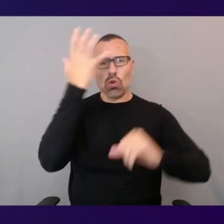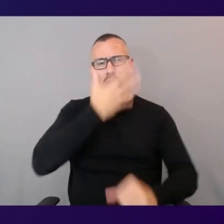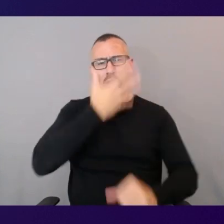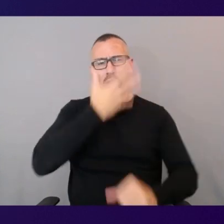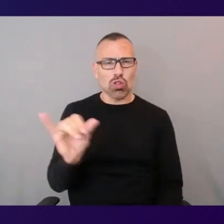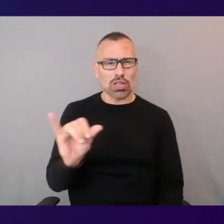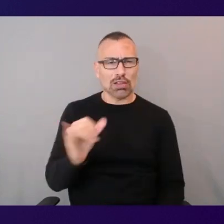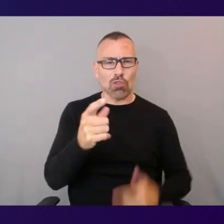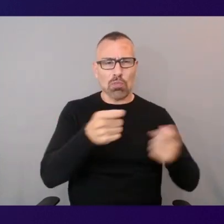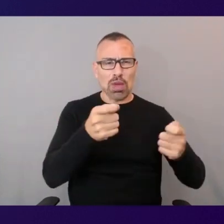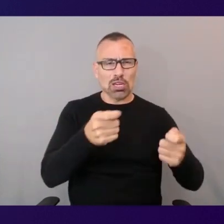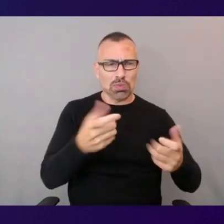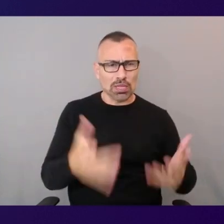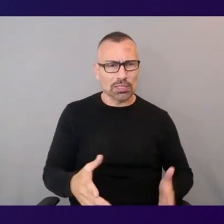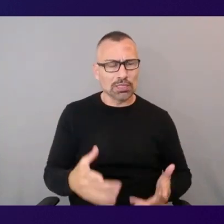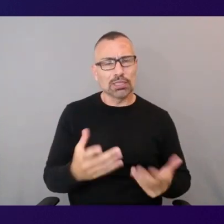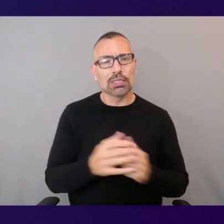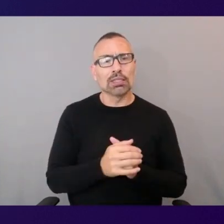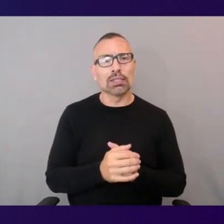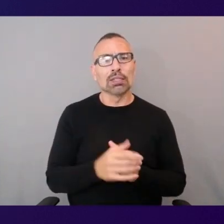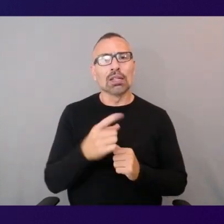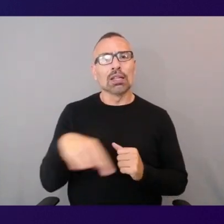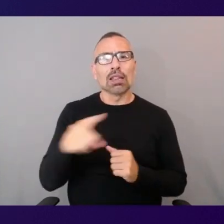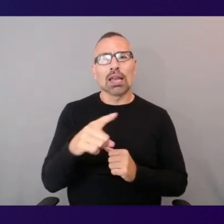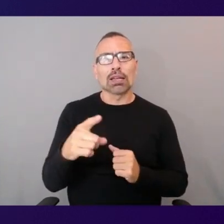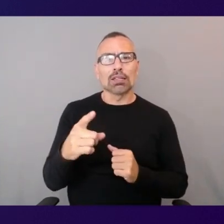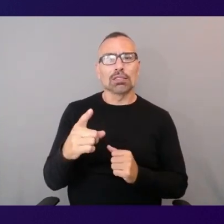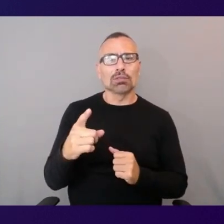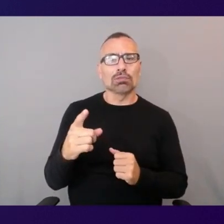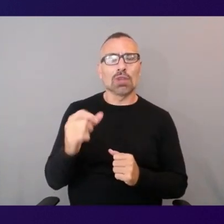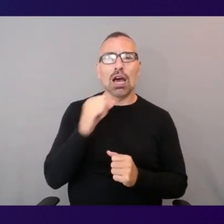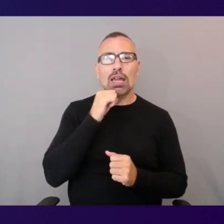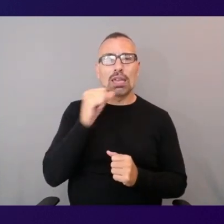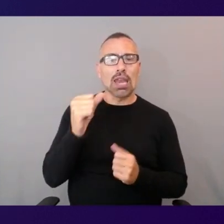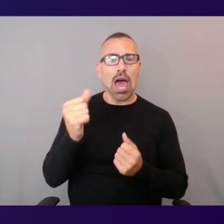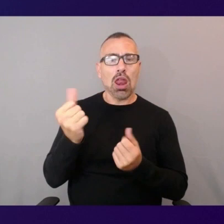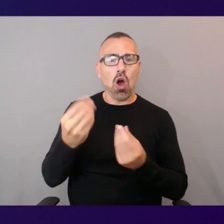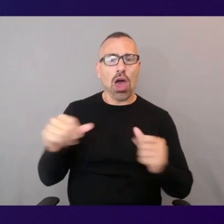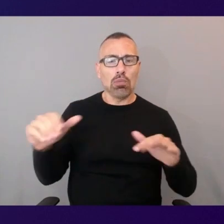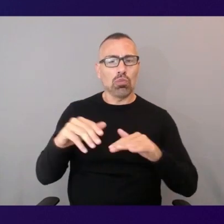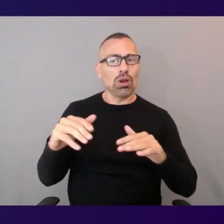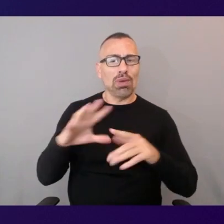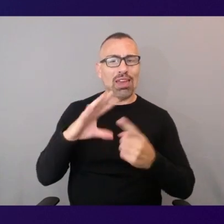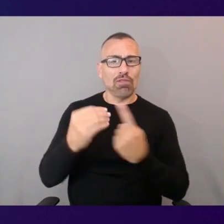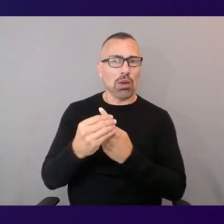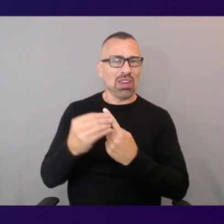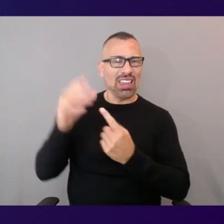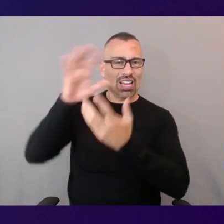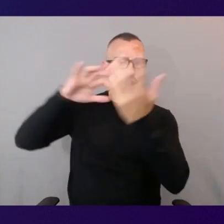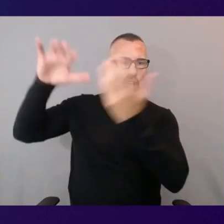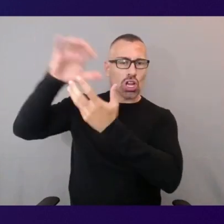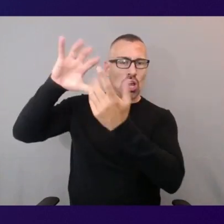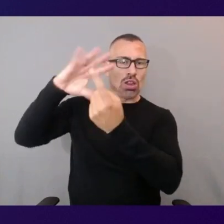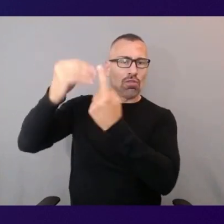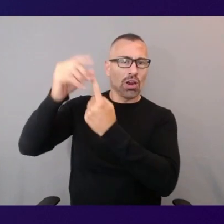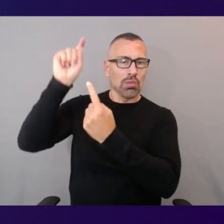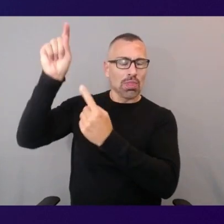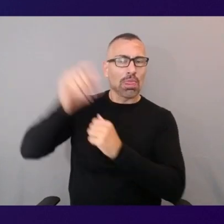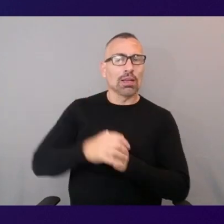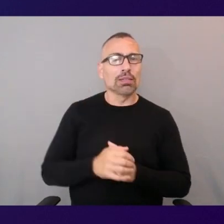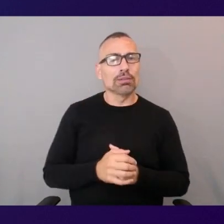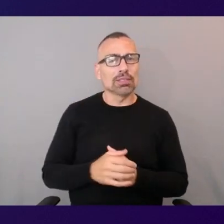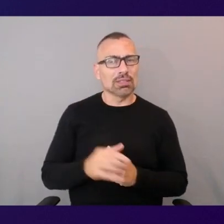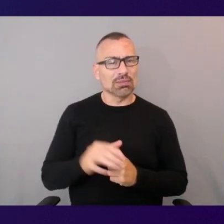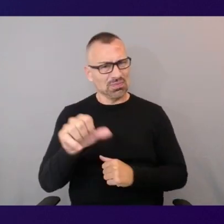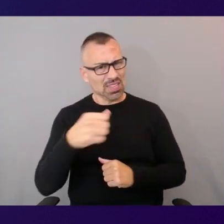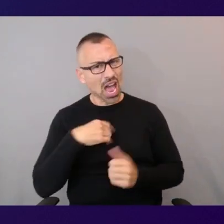workspaces or like an on-prem environment? Yeah. So I mentioned a couple things in that kind of tenant slide earlier, but this slide really